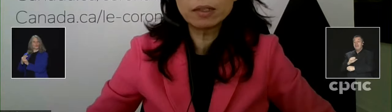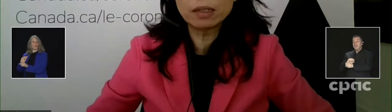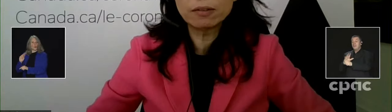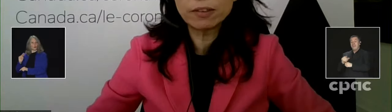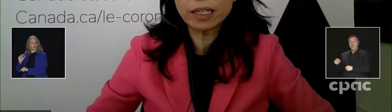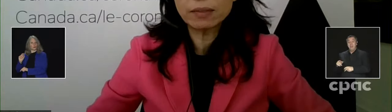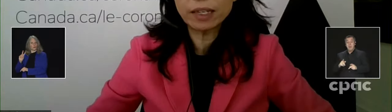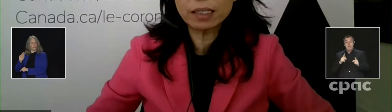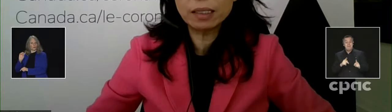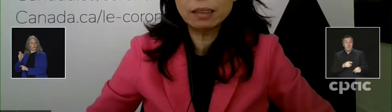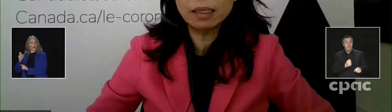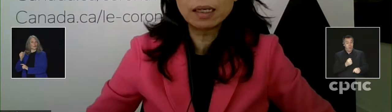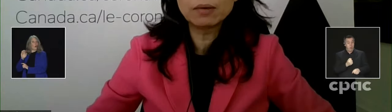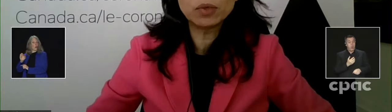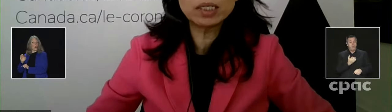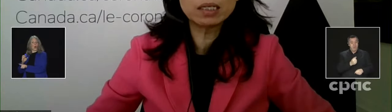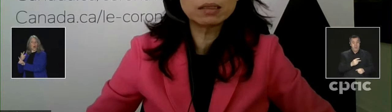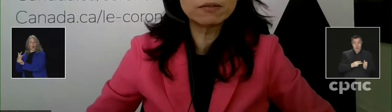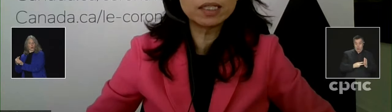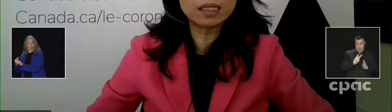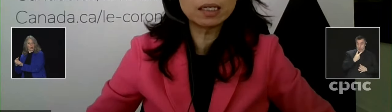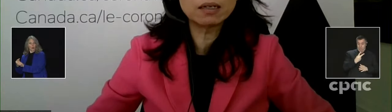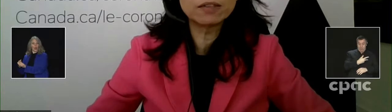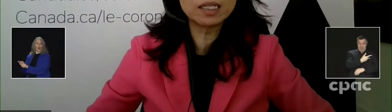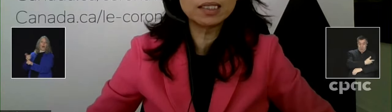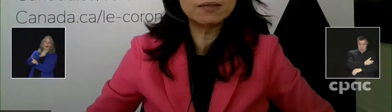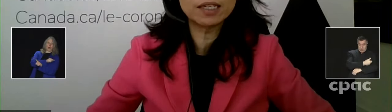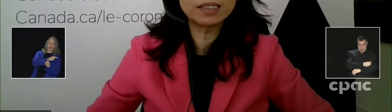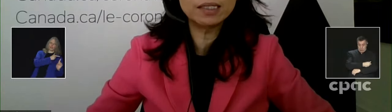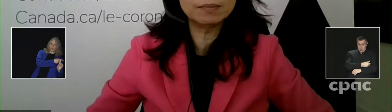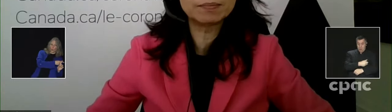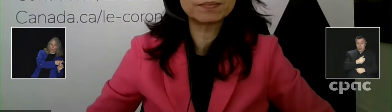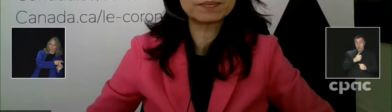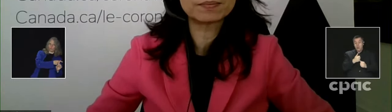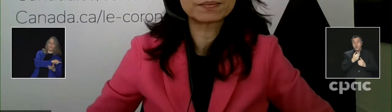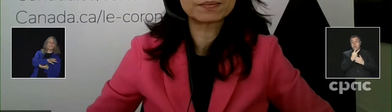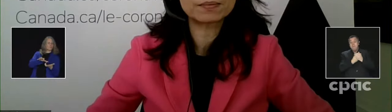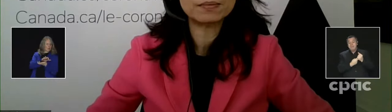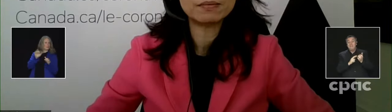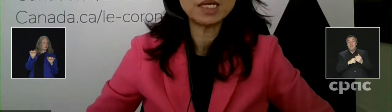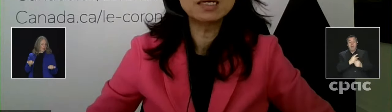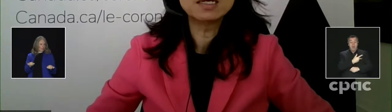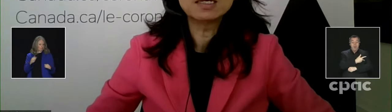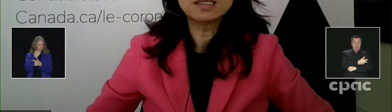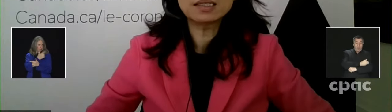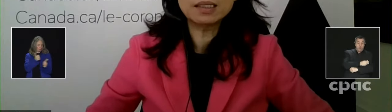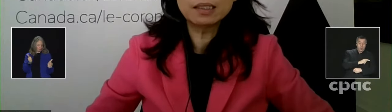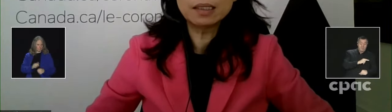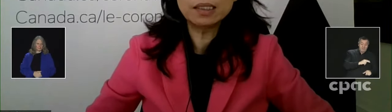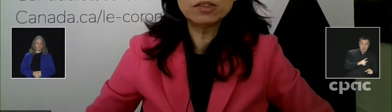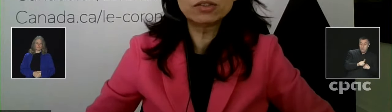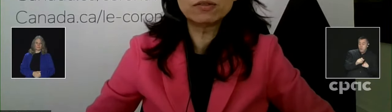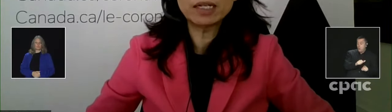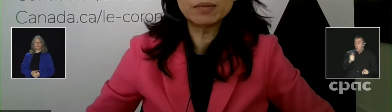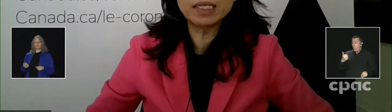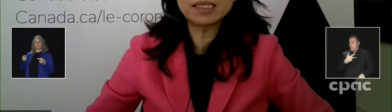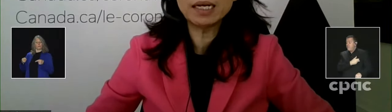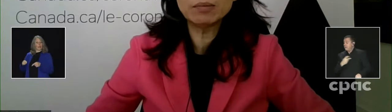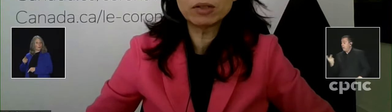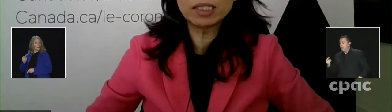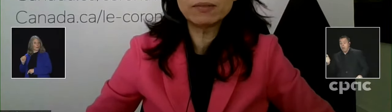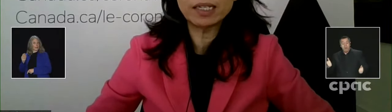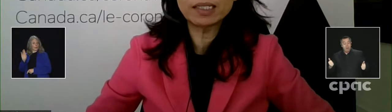1 dose of the Novavax vaccine and 1 dose of another COVID-19 vaccine. NACI continues to